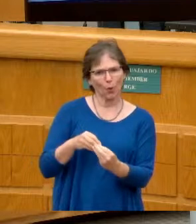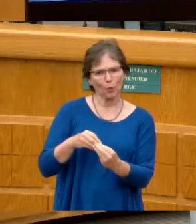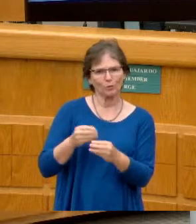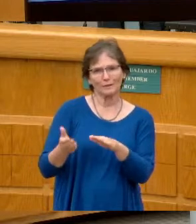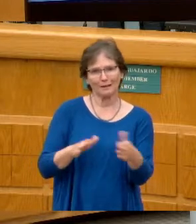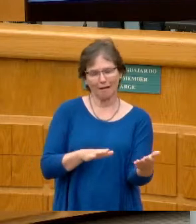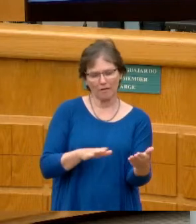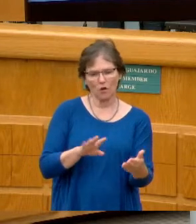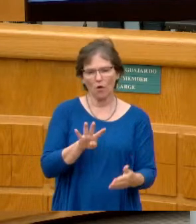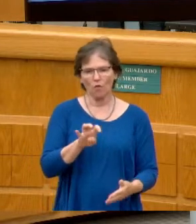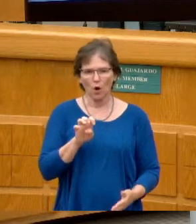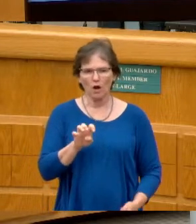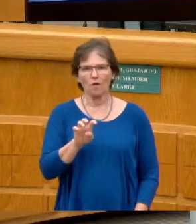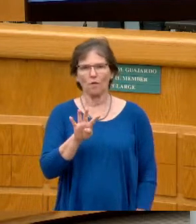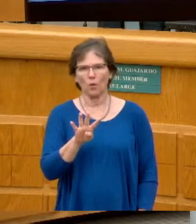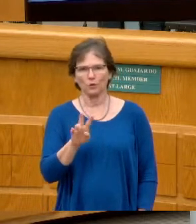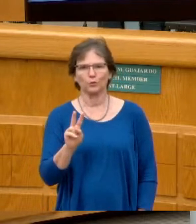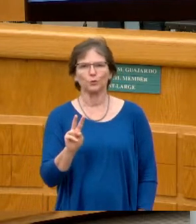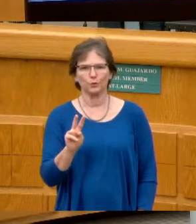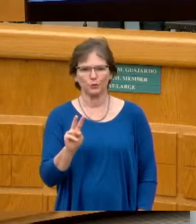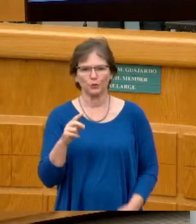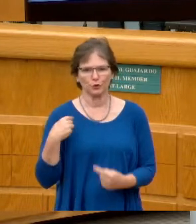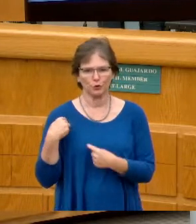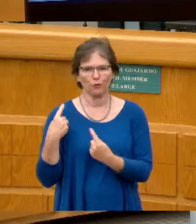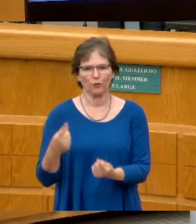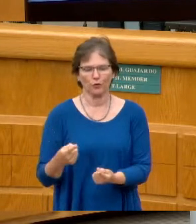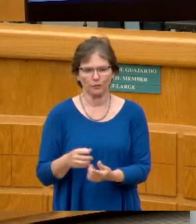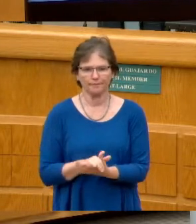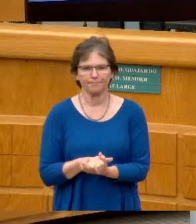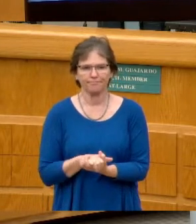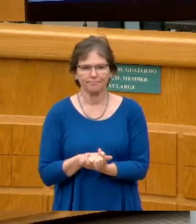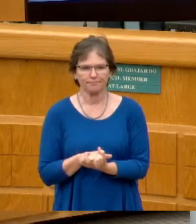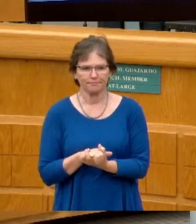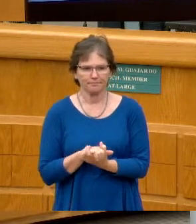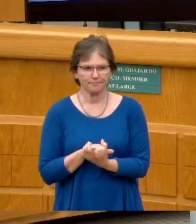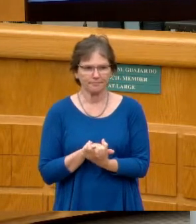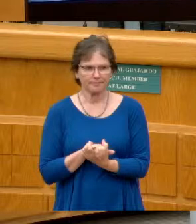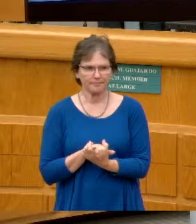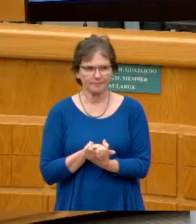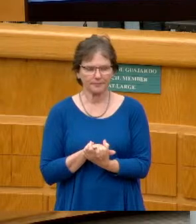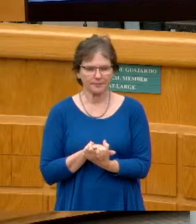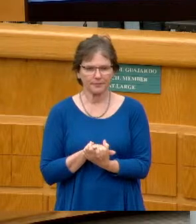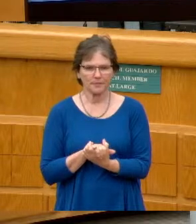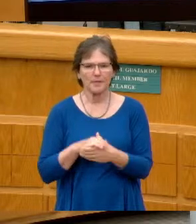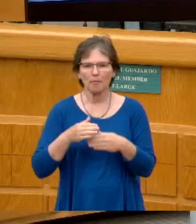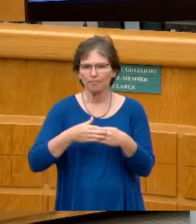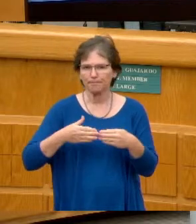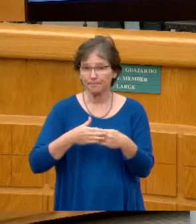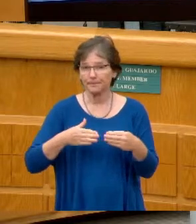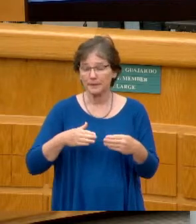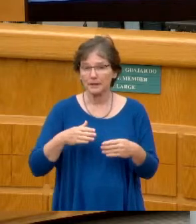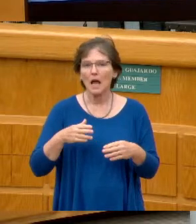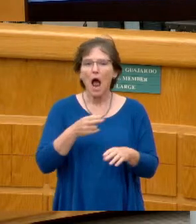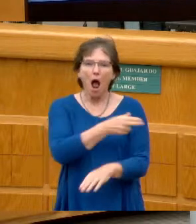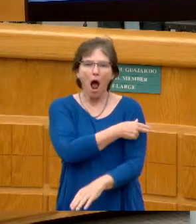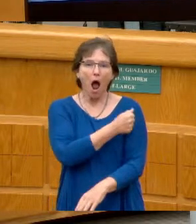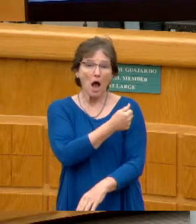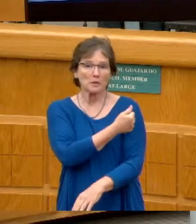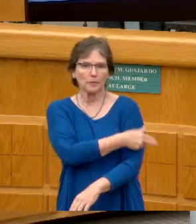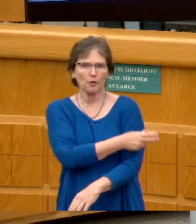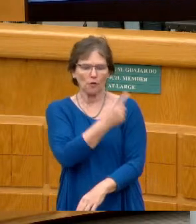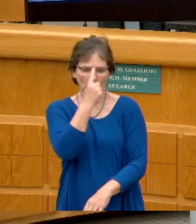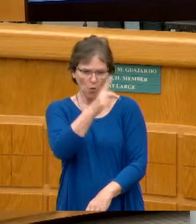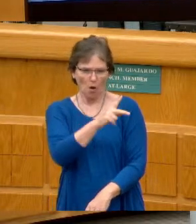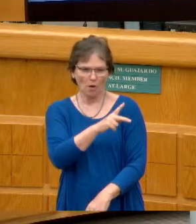20,404 at the bottom have recovered, so they met the criteria, the 10-day recovery period, or if they were hospitalized, the